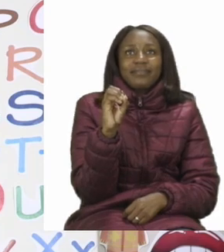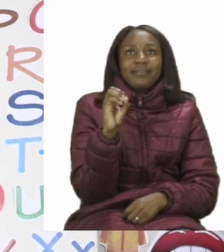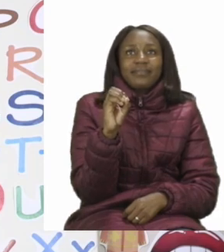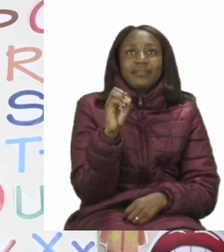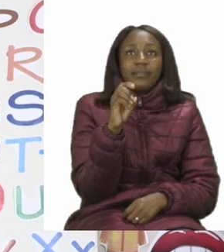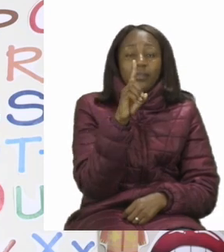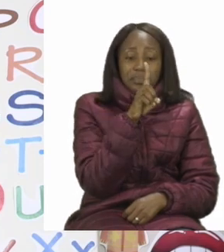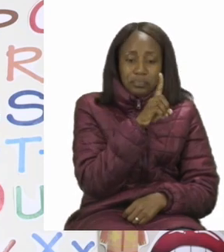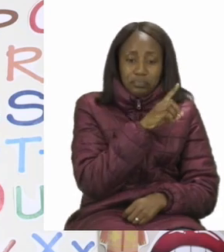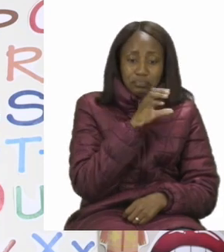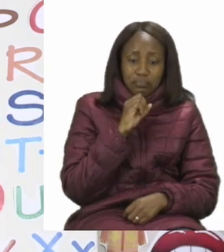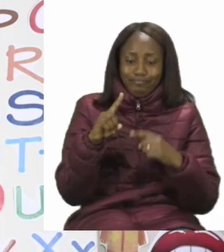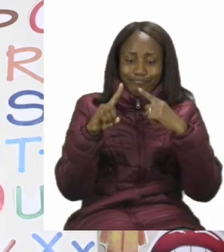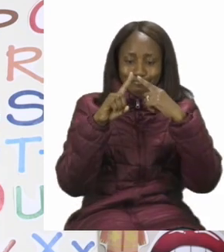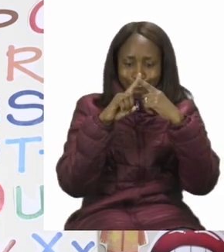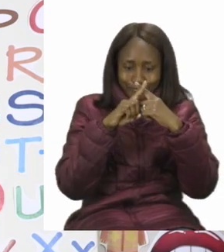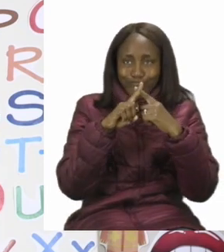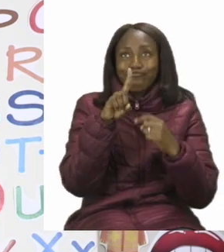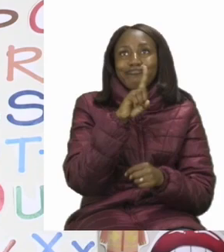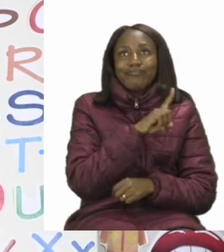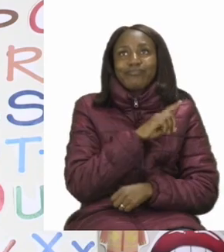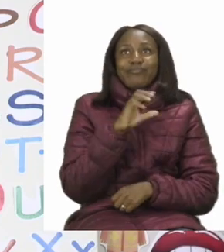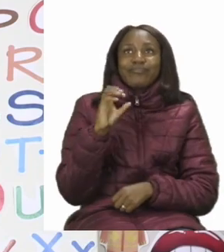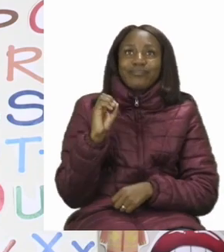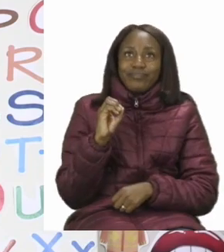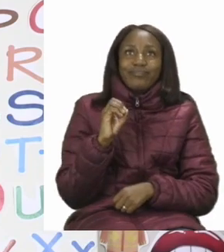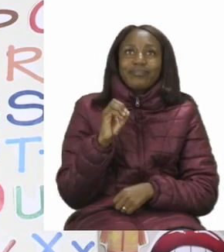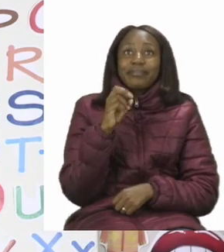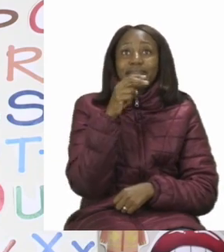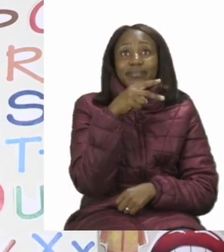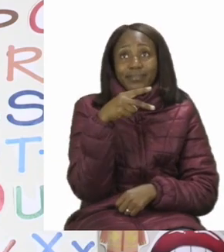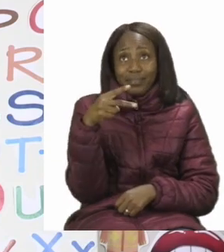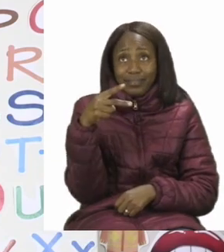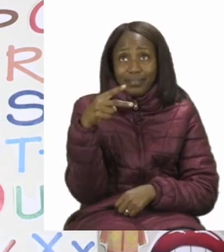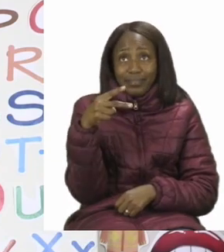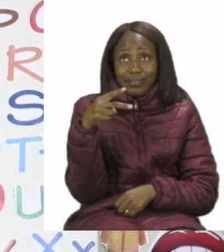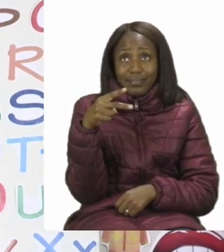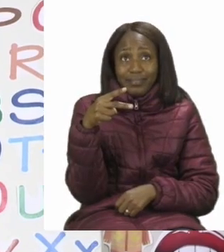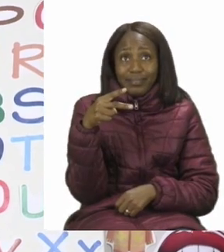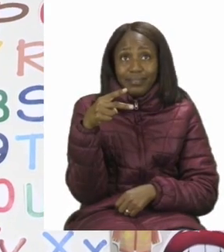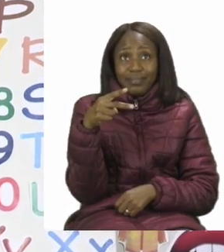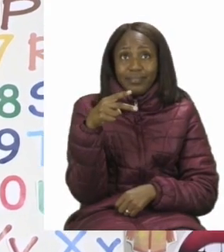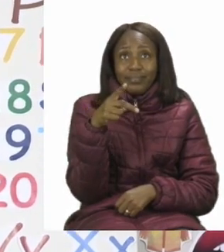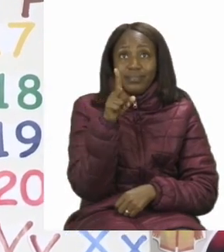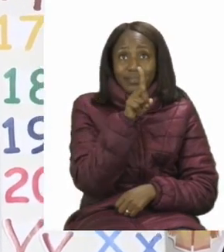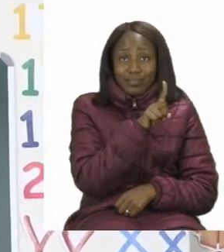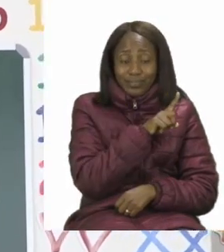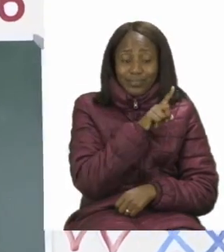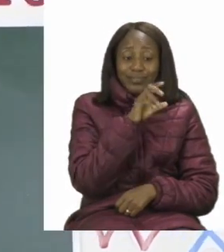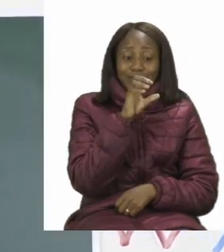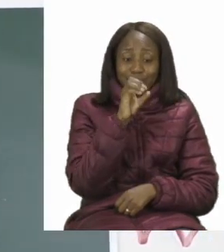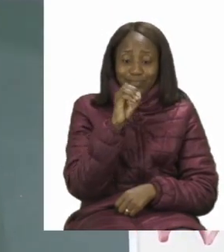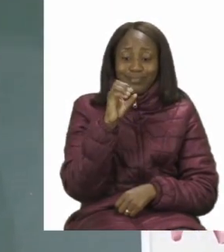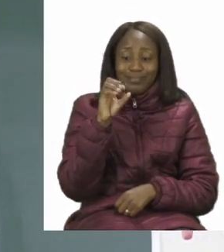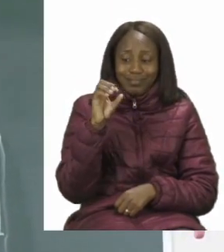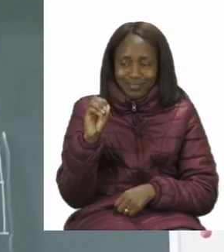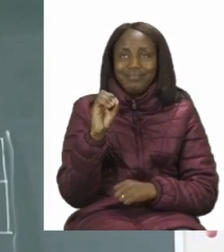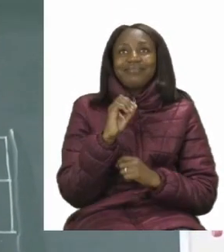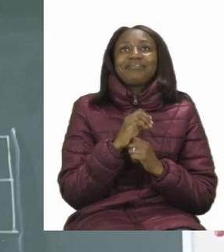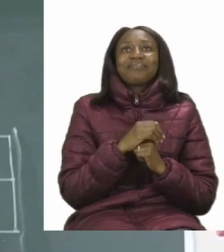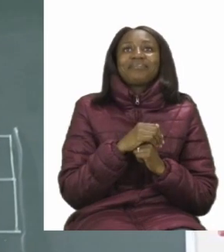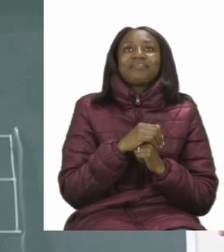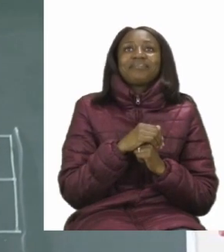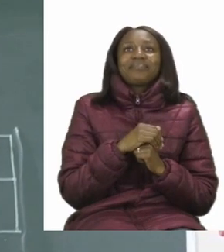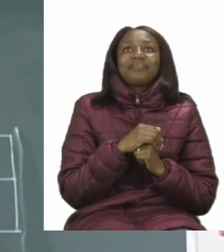Then we have 10 times 10. And 10 times 10, even when we add our 0,